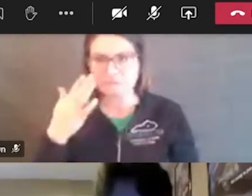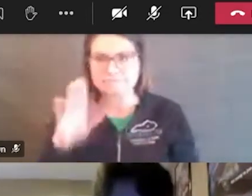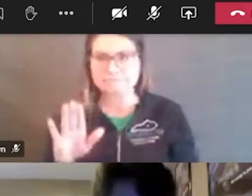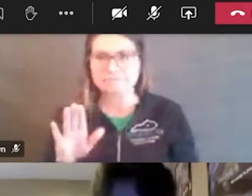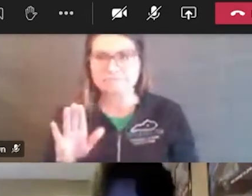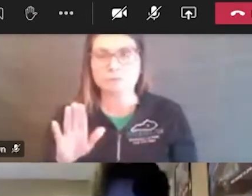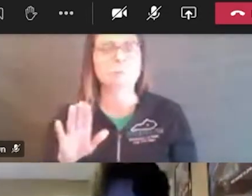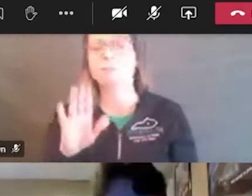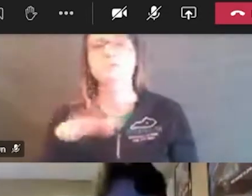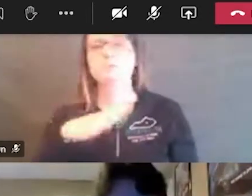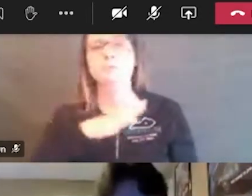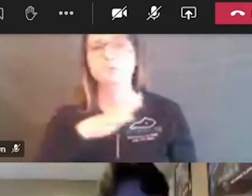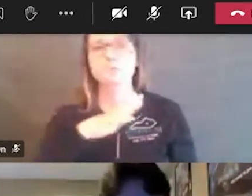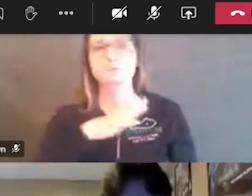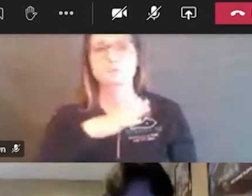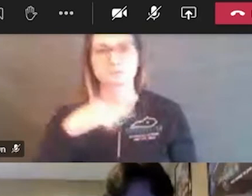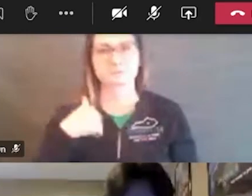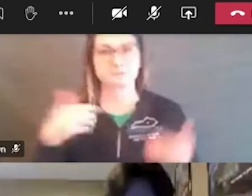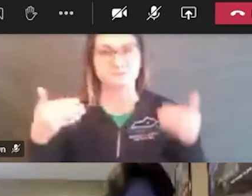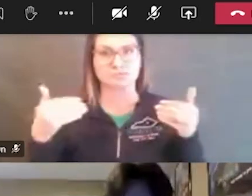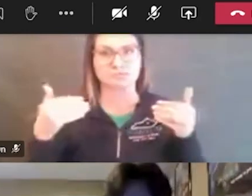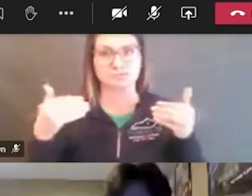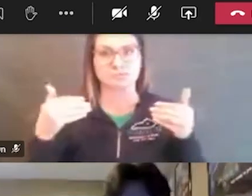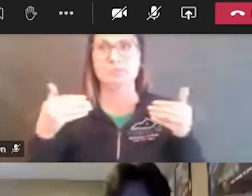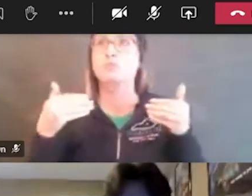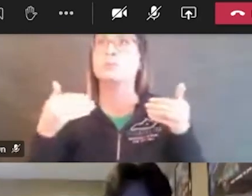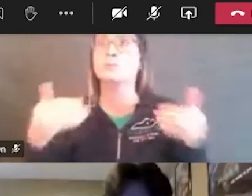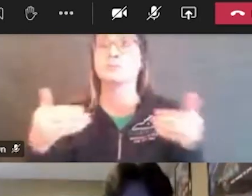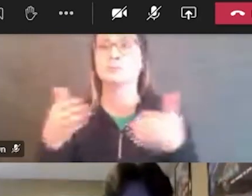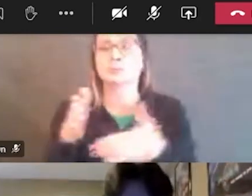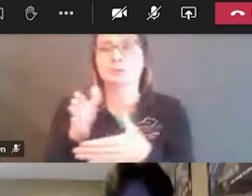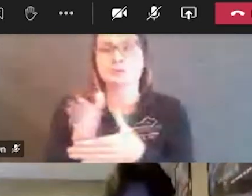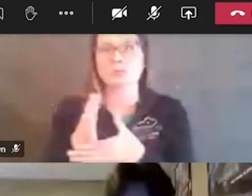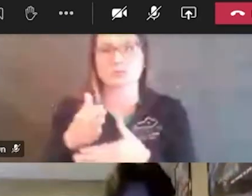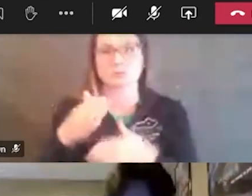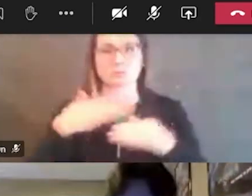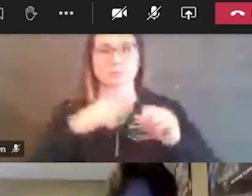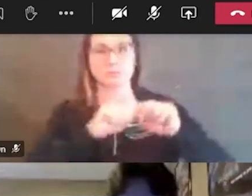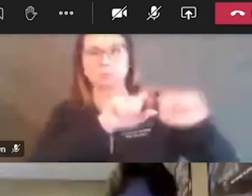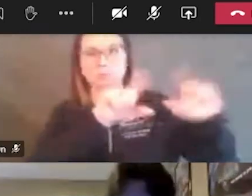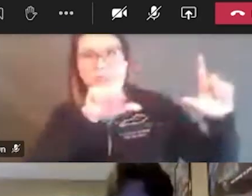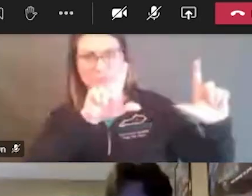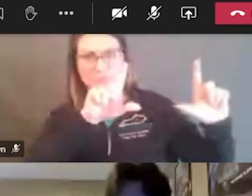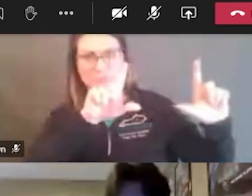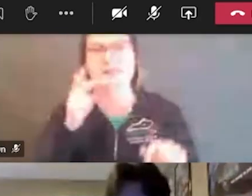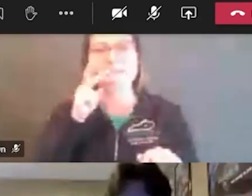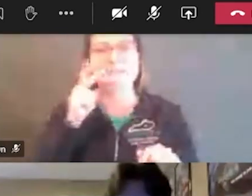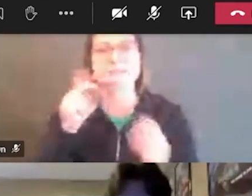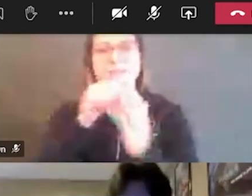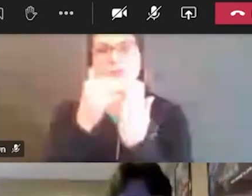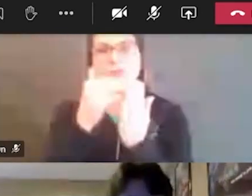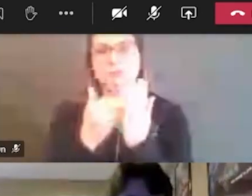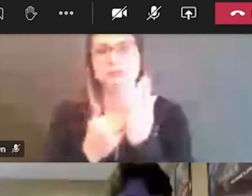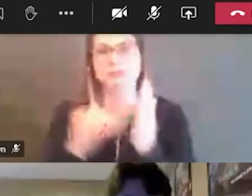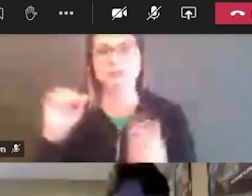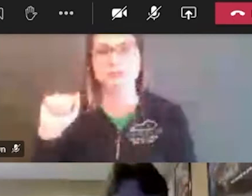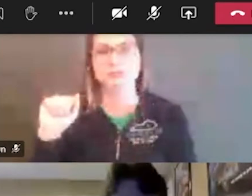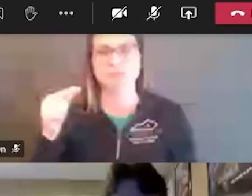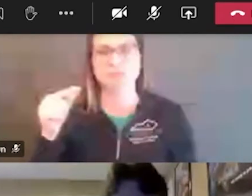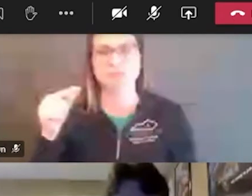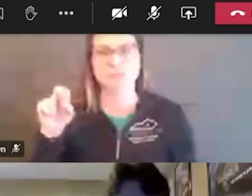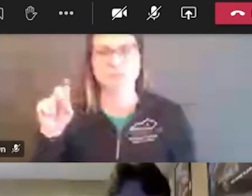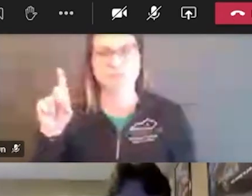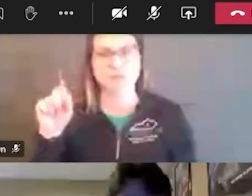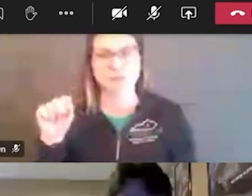If not, I will go ahead and share my screen so we can see what the agenda looks like. Hold on